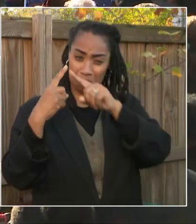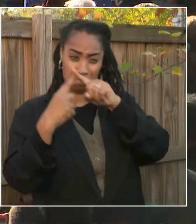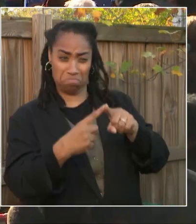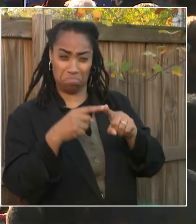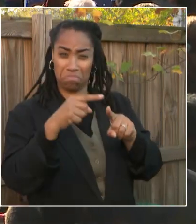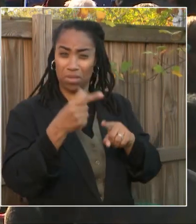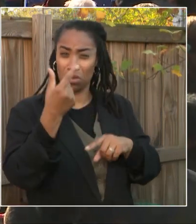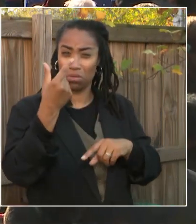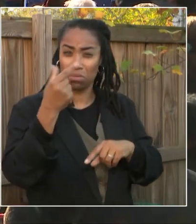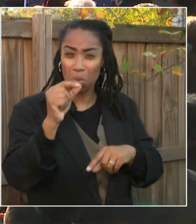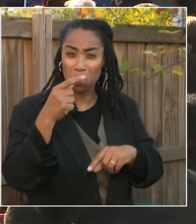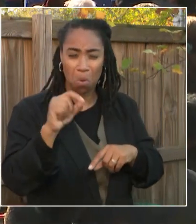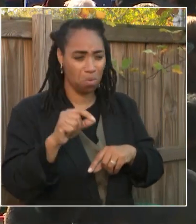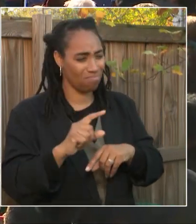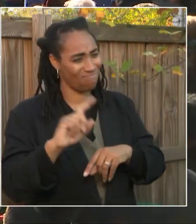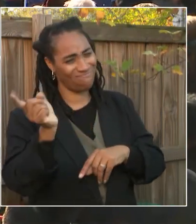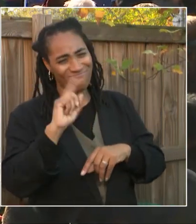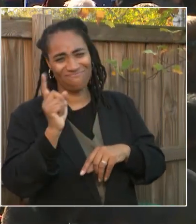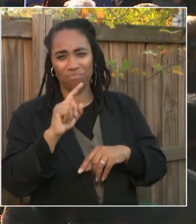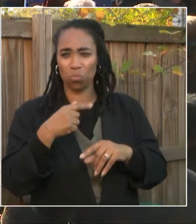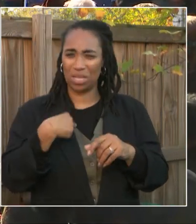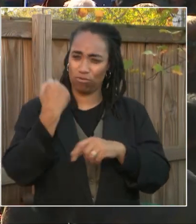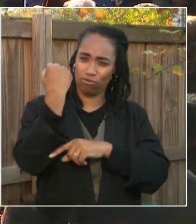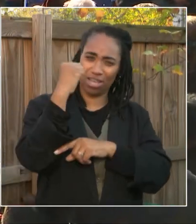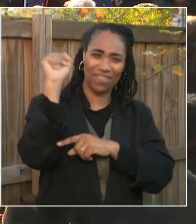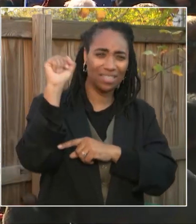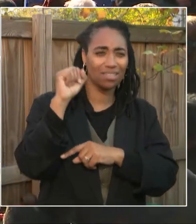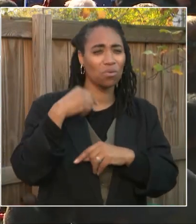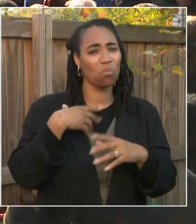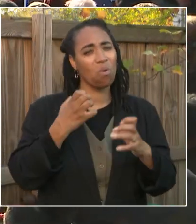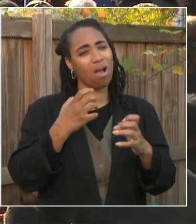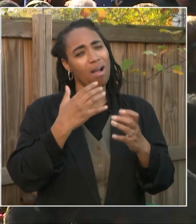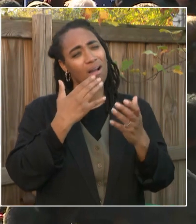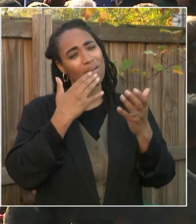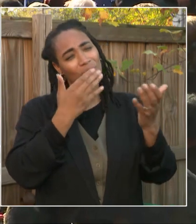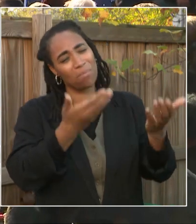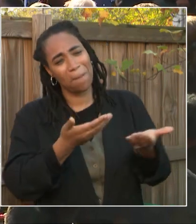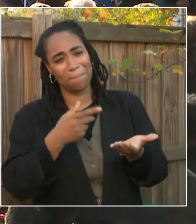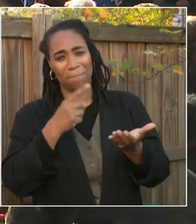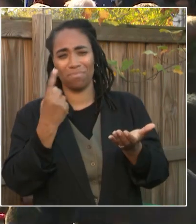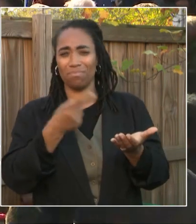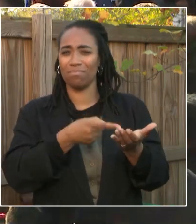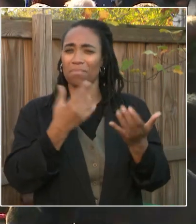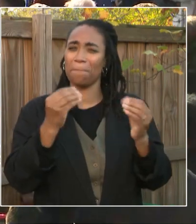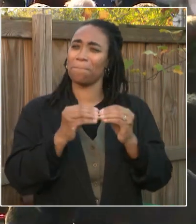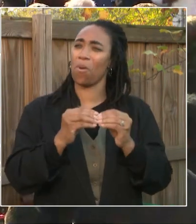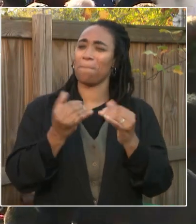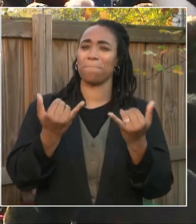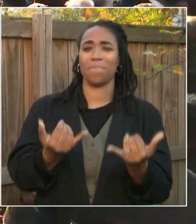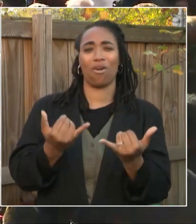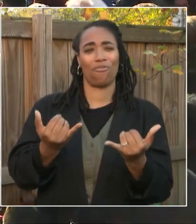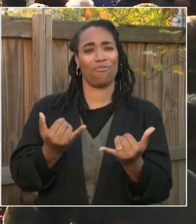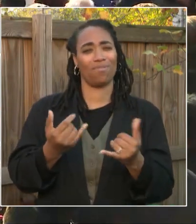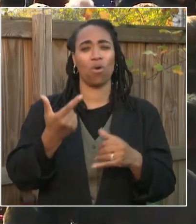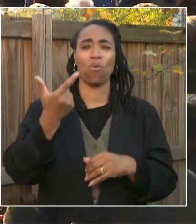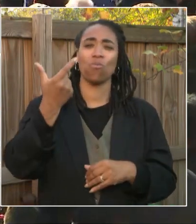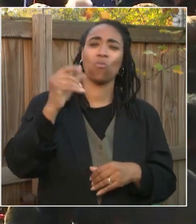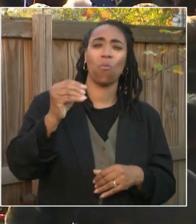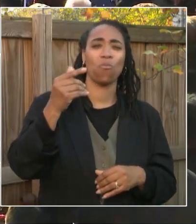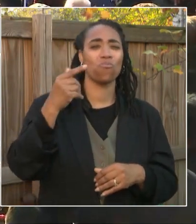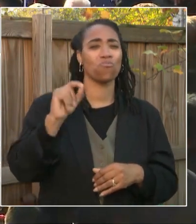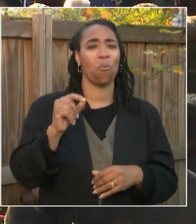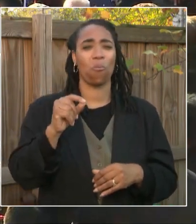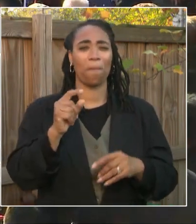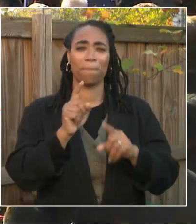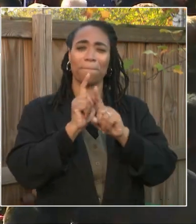come to introduce a brother who has been like a modern-day Go-Go apostle. He has been somebody who God has used in this season to be able